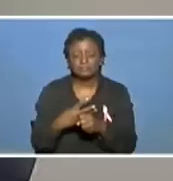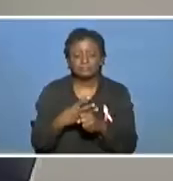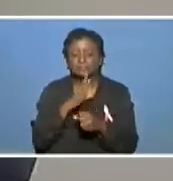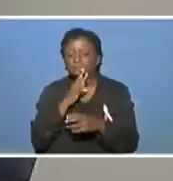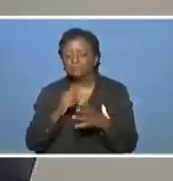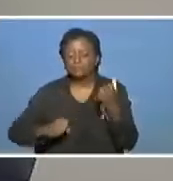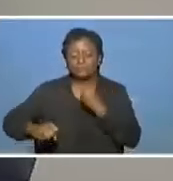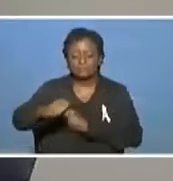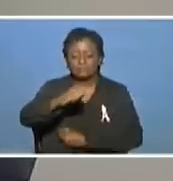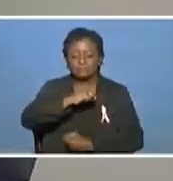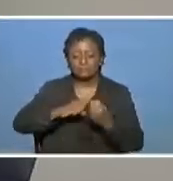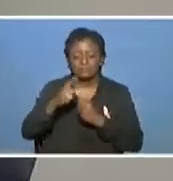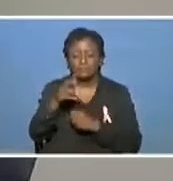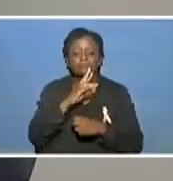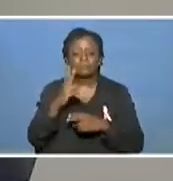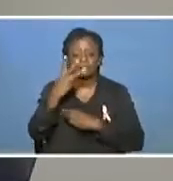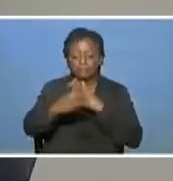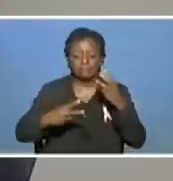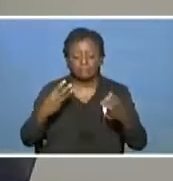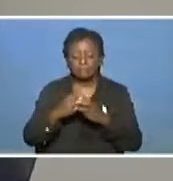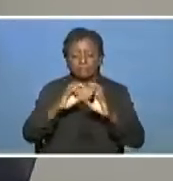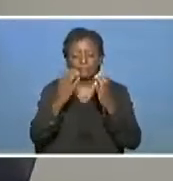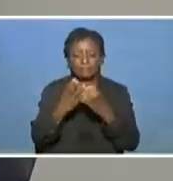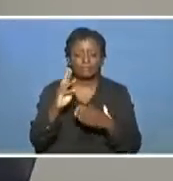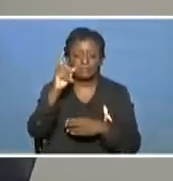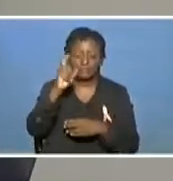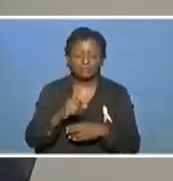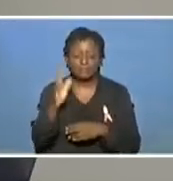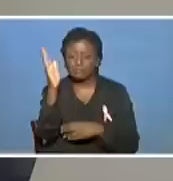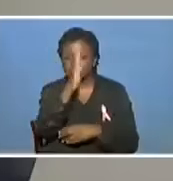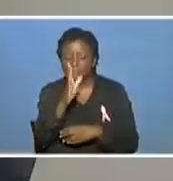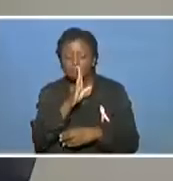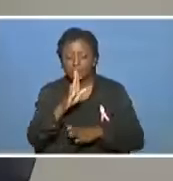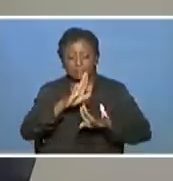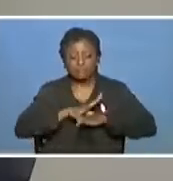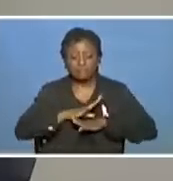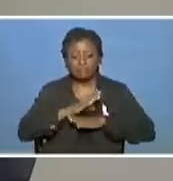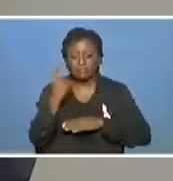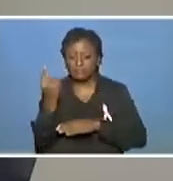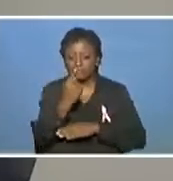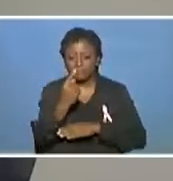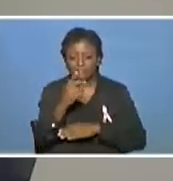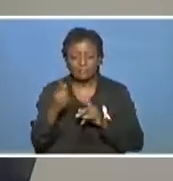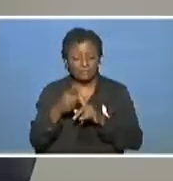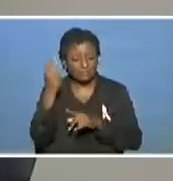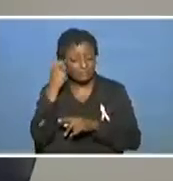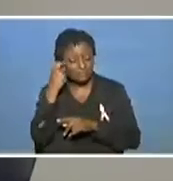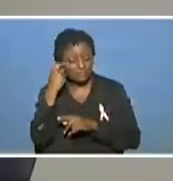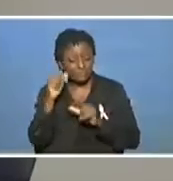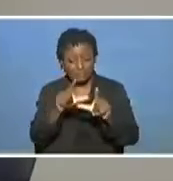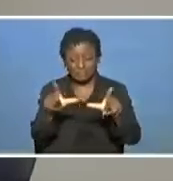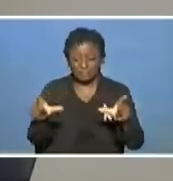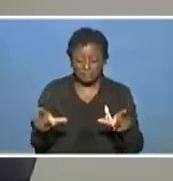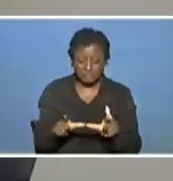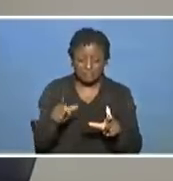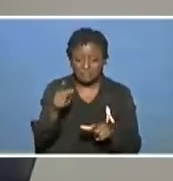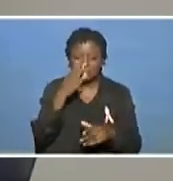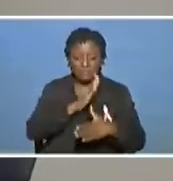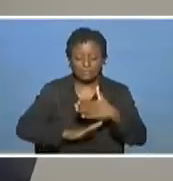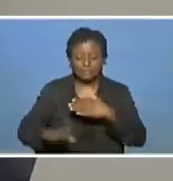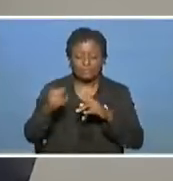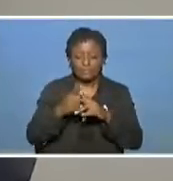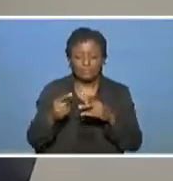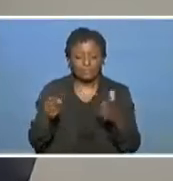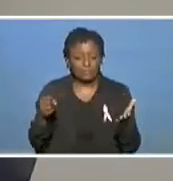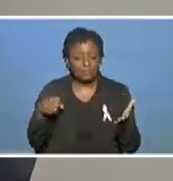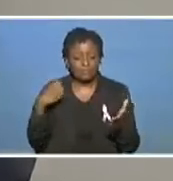are world class, and we should never be satisfied only to think locally. You were born to influence